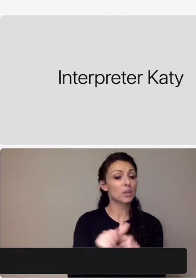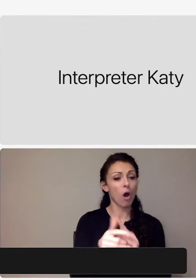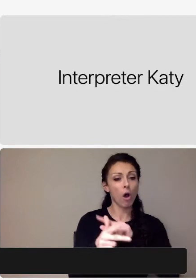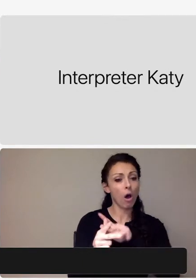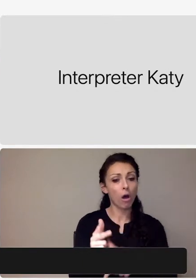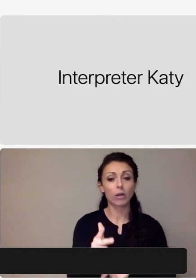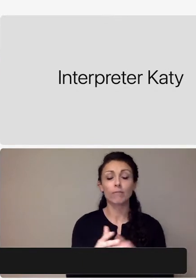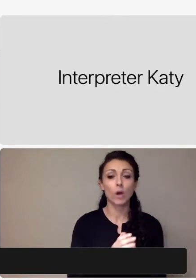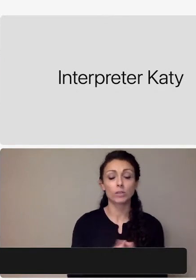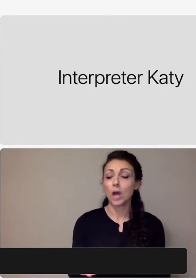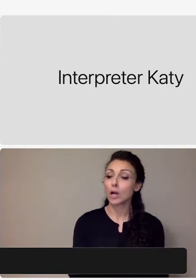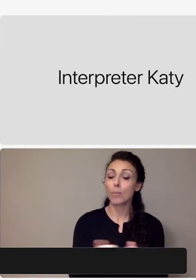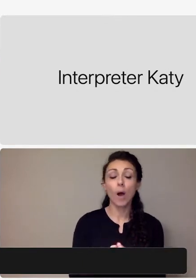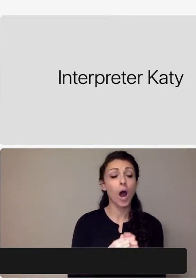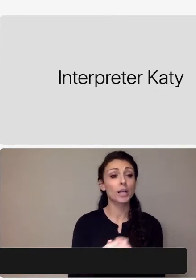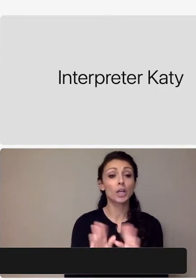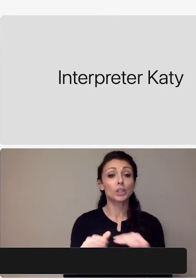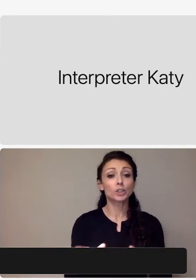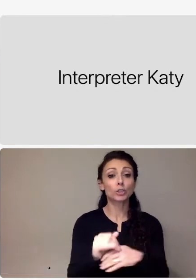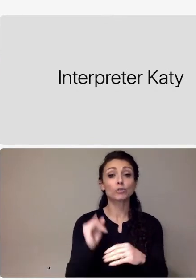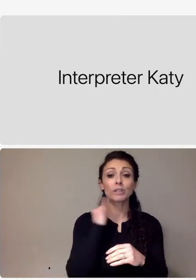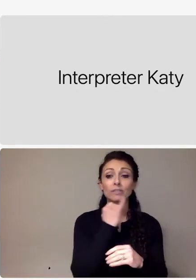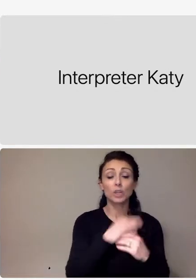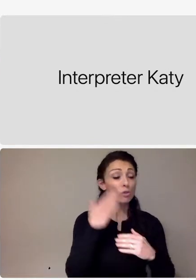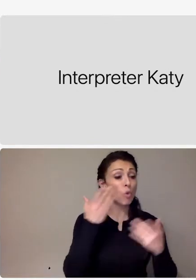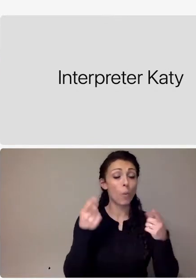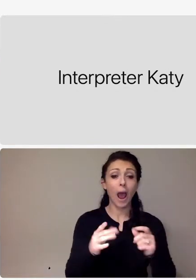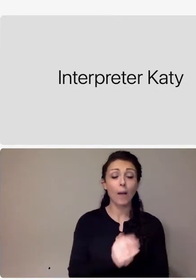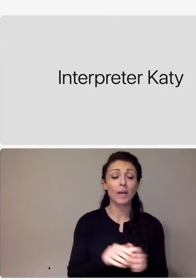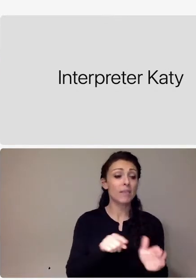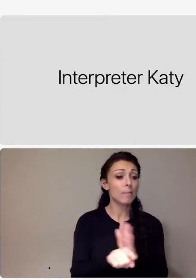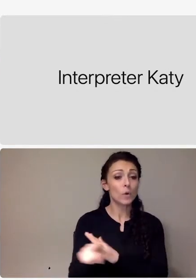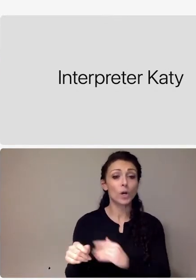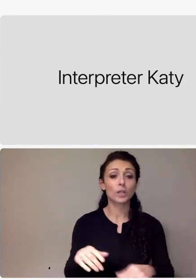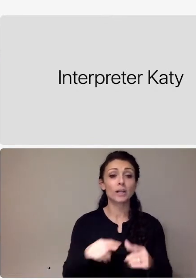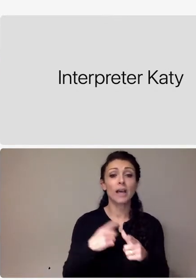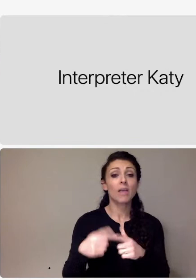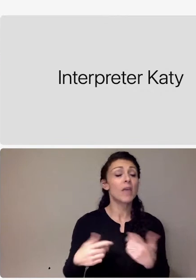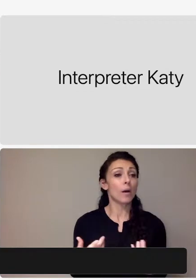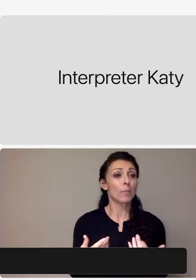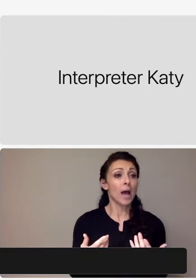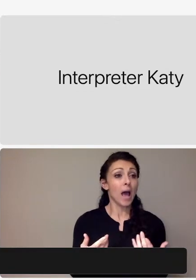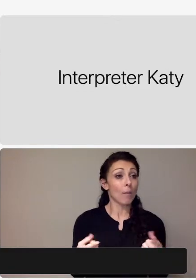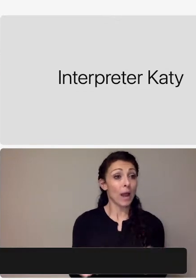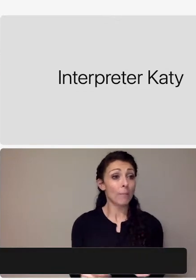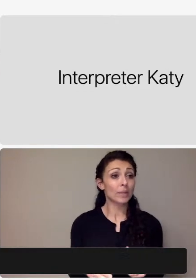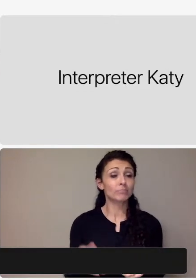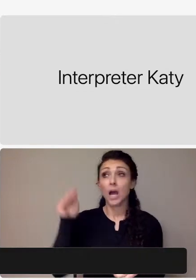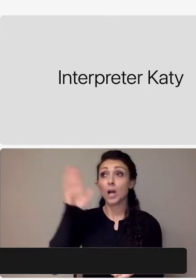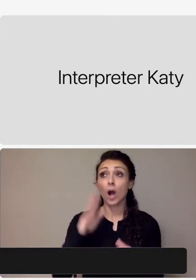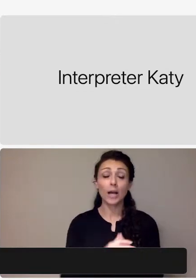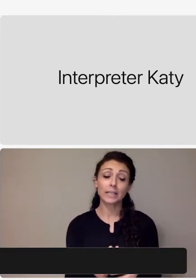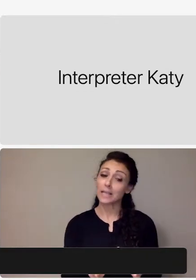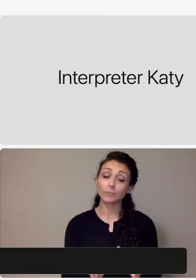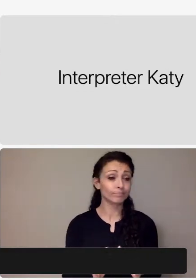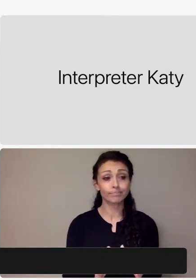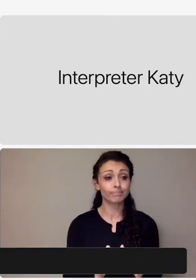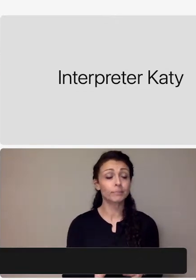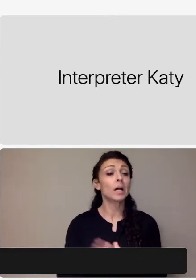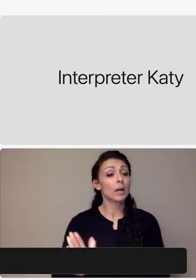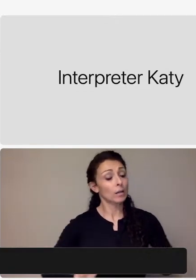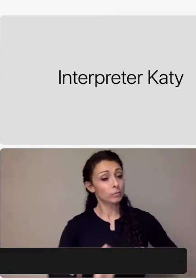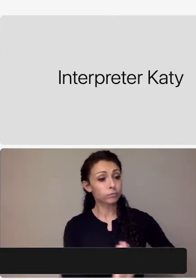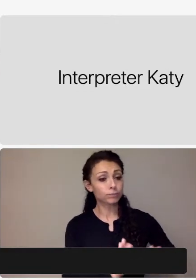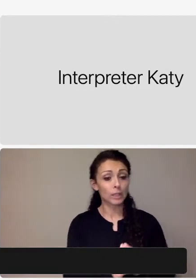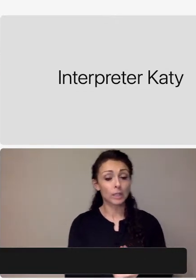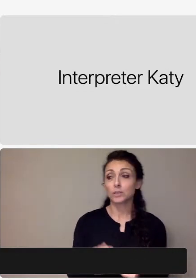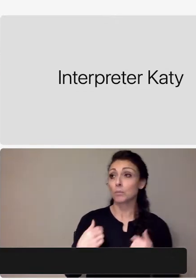them knock them out murder them in my name my authority because i'm god so you watch out how much more time i got because i i know one